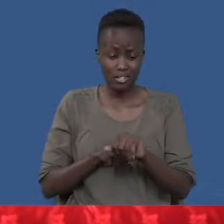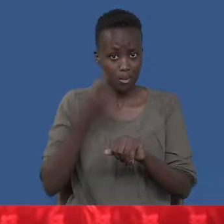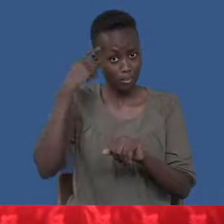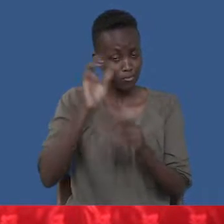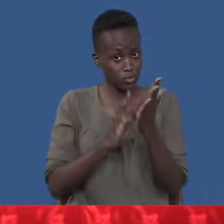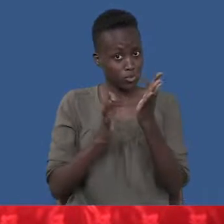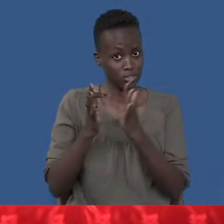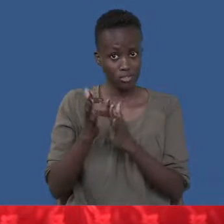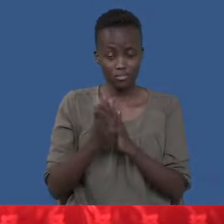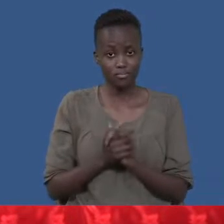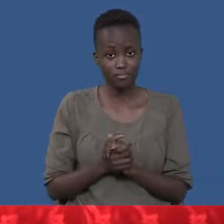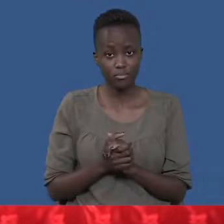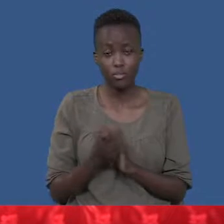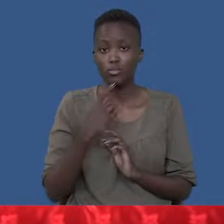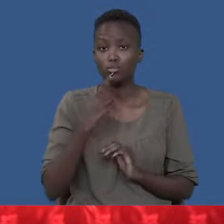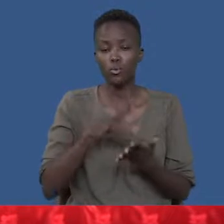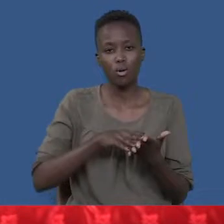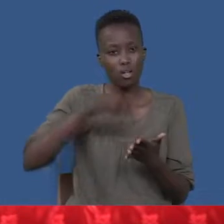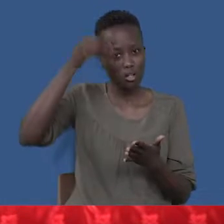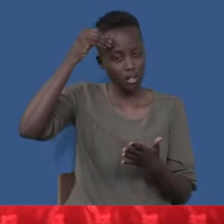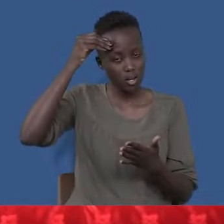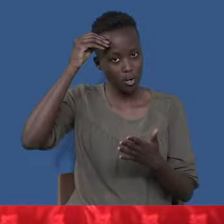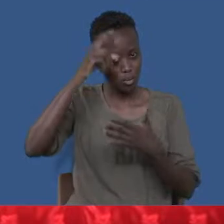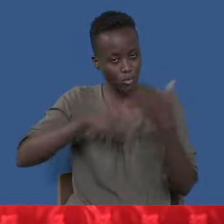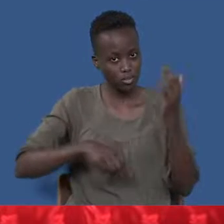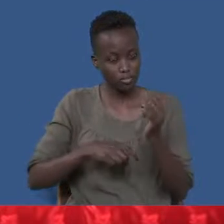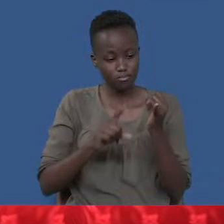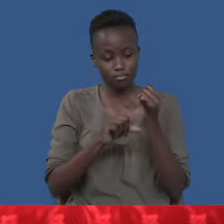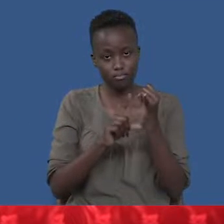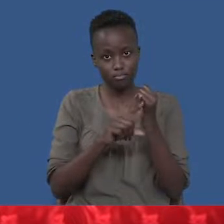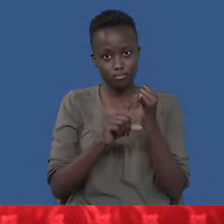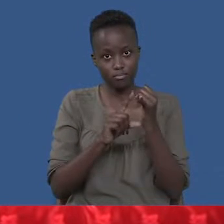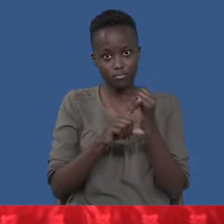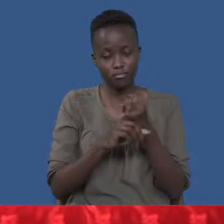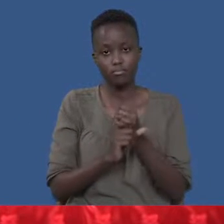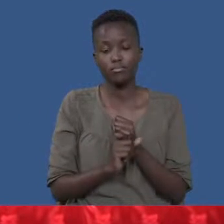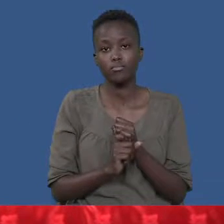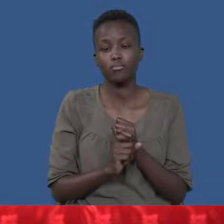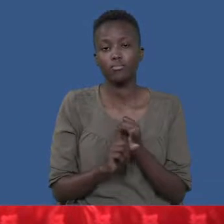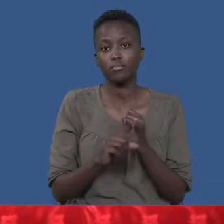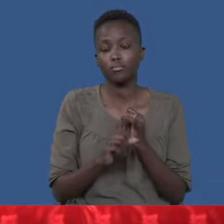Friday. And so lesson one is that whereas